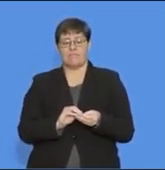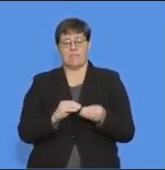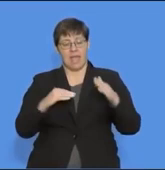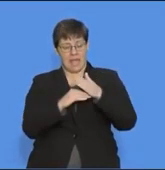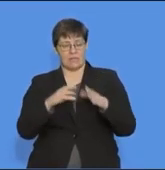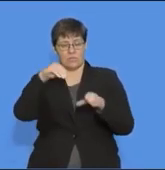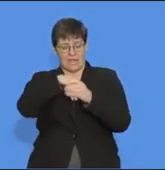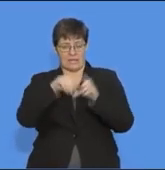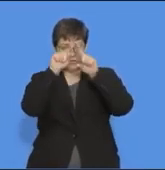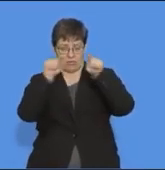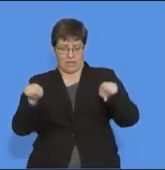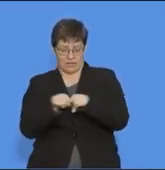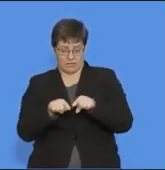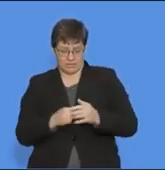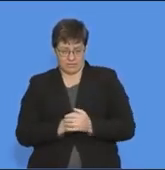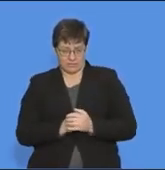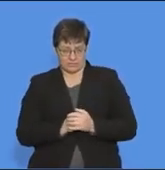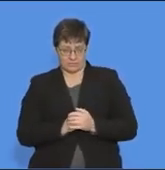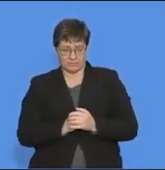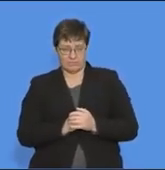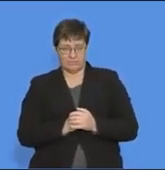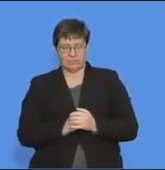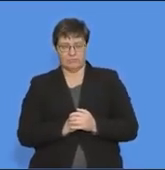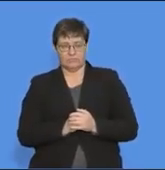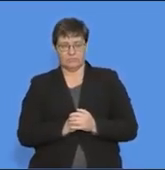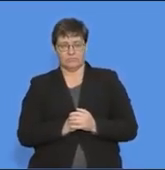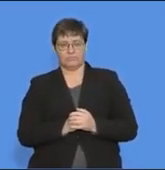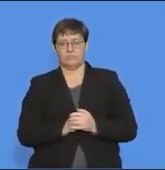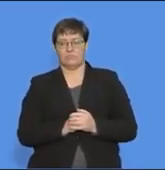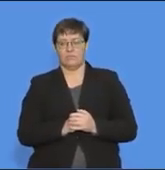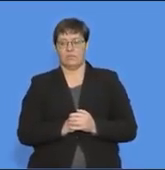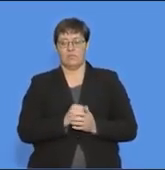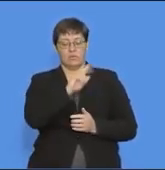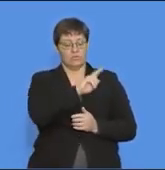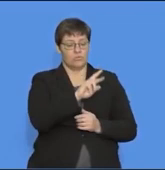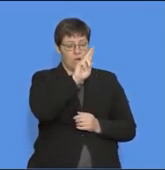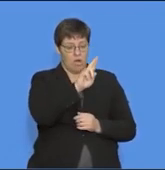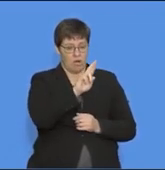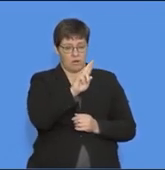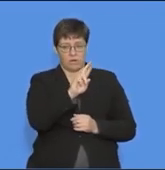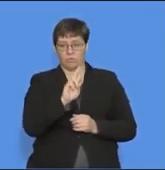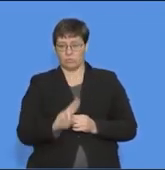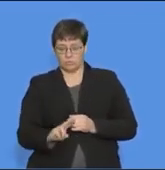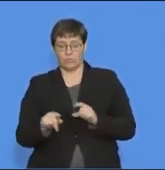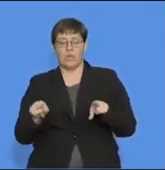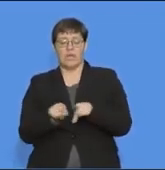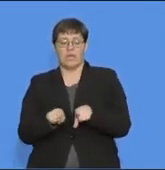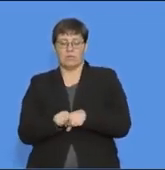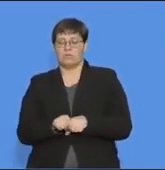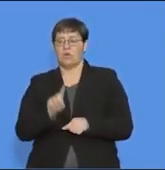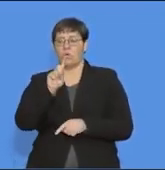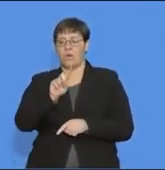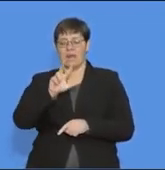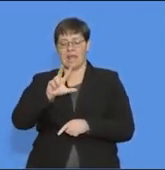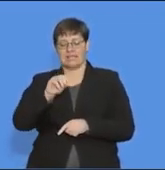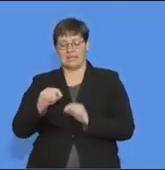triangle. Right? And therefore I will find my 2R2 to be equals to